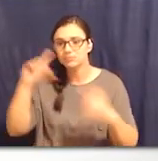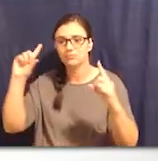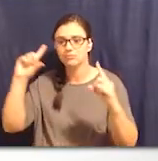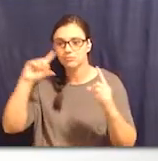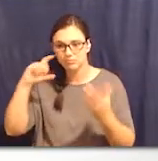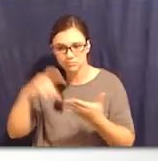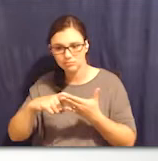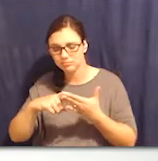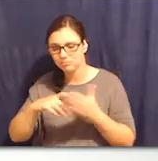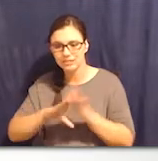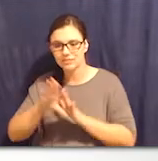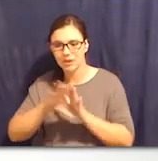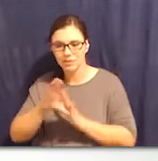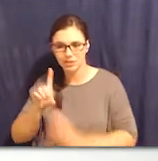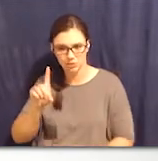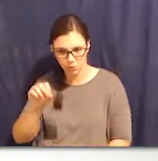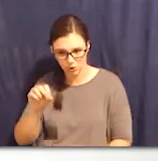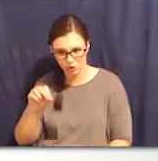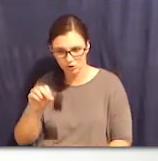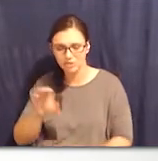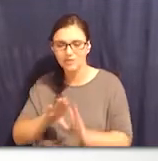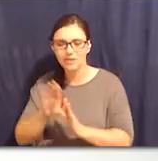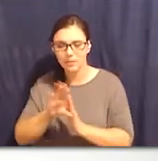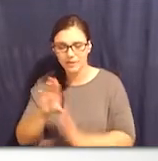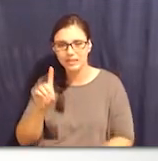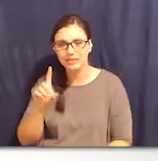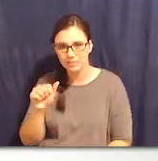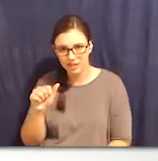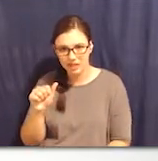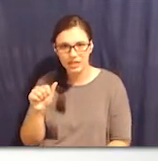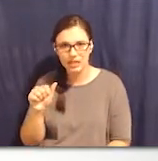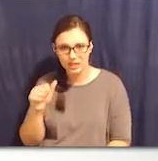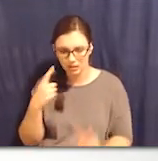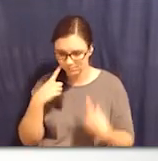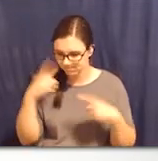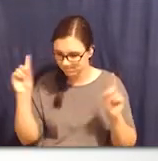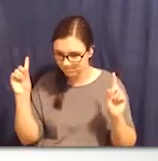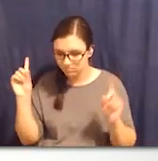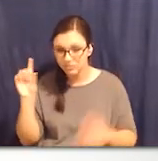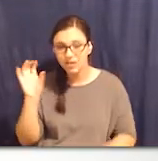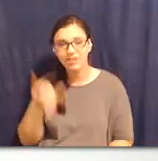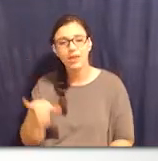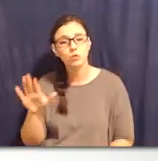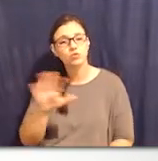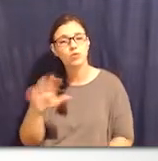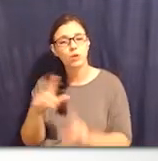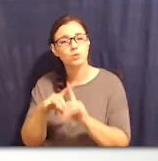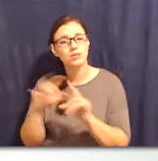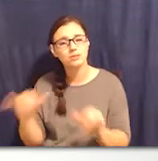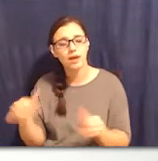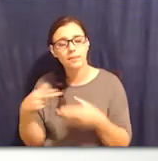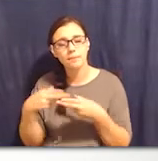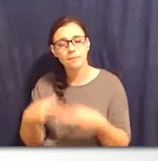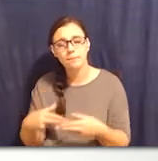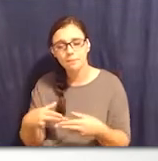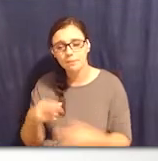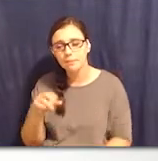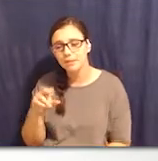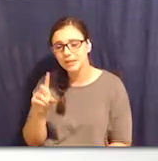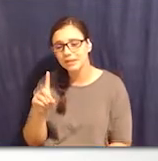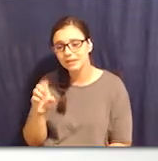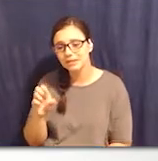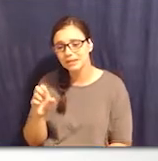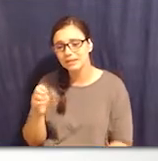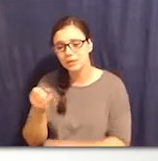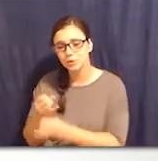only in 1980 that it became recognized as a developmental disorder, a developmental disability. And this was around